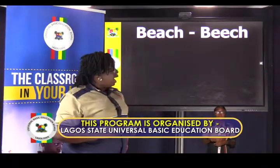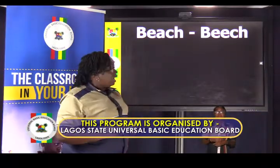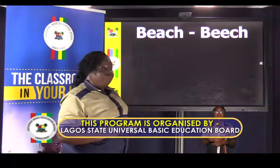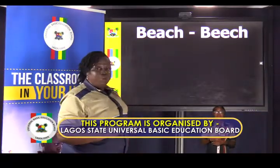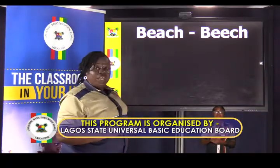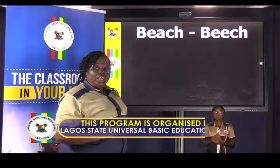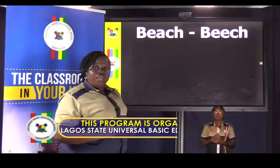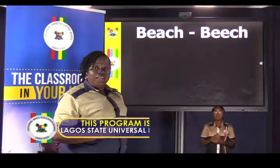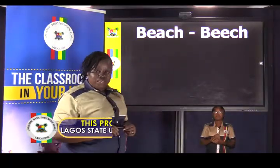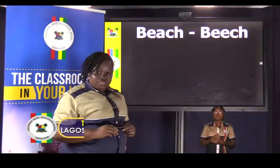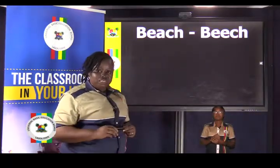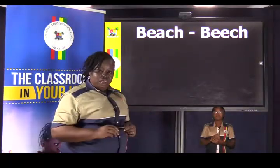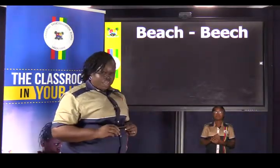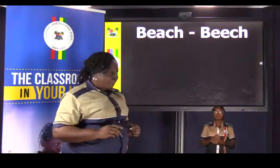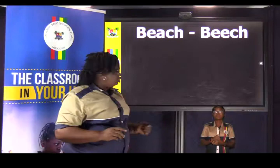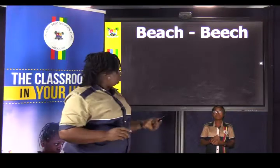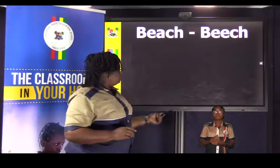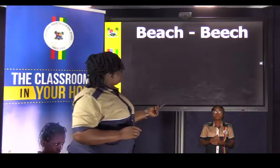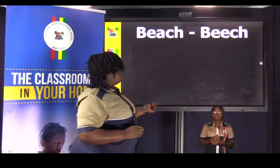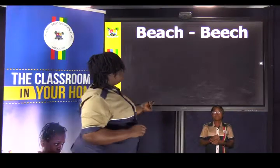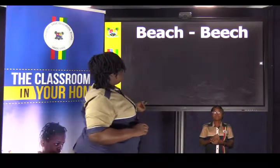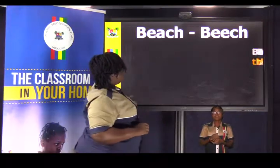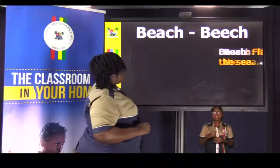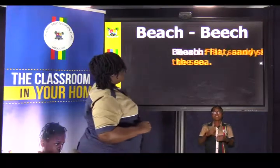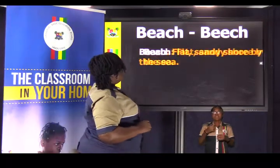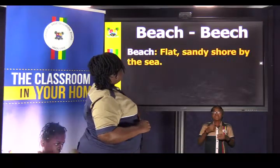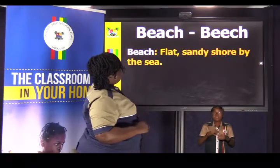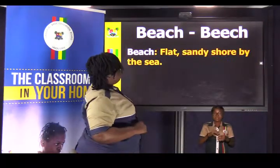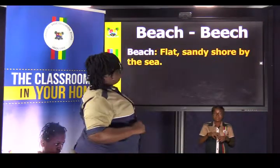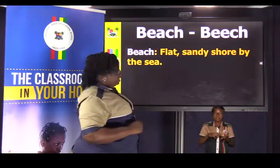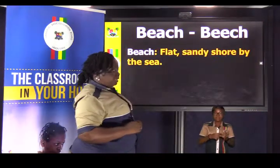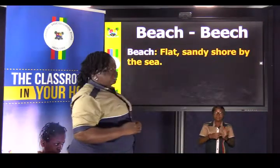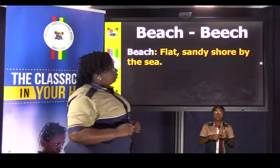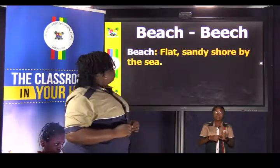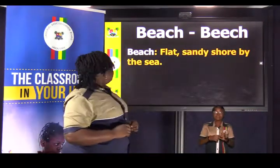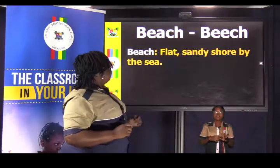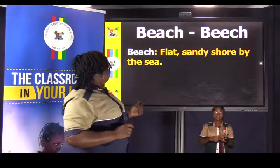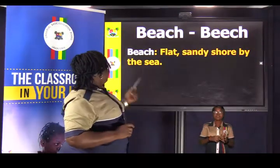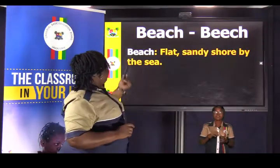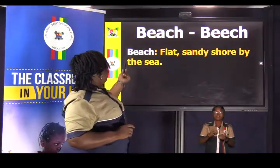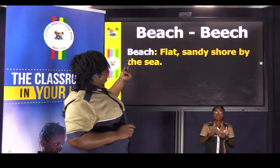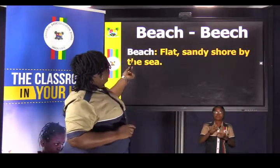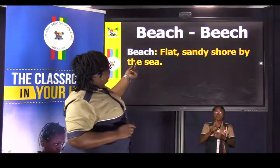B-E-A-C-H and B-E-E-C-H. Meaning now,